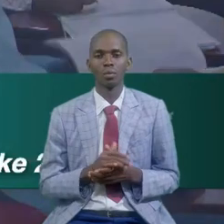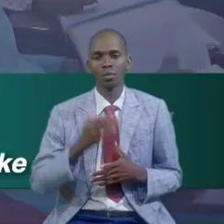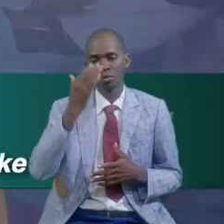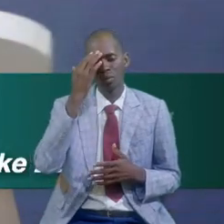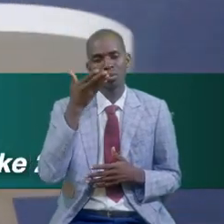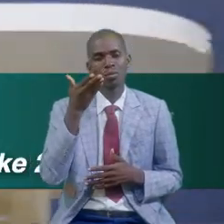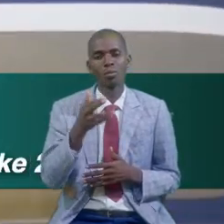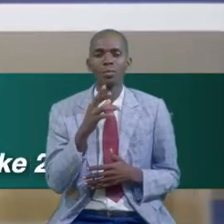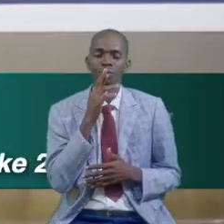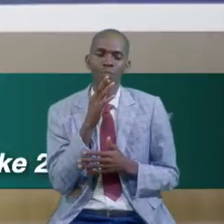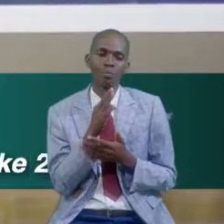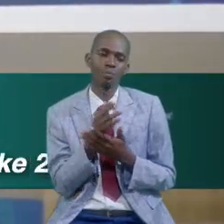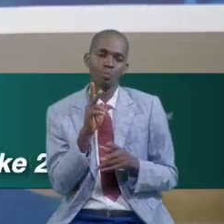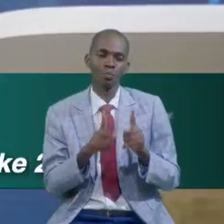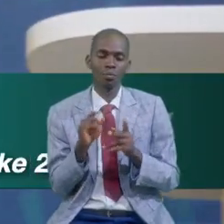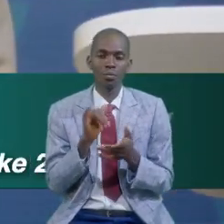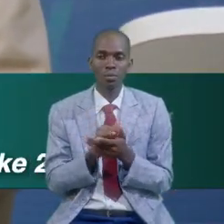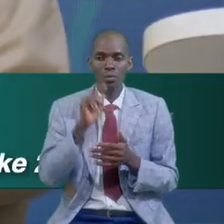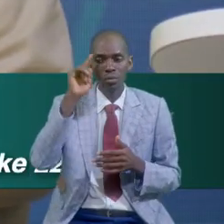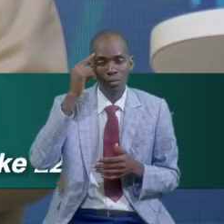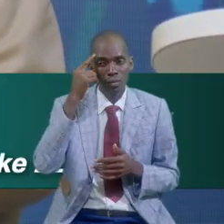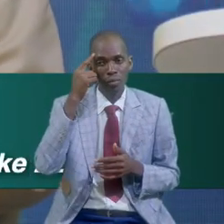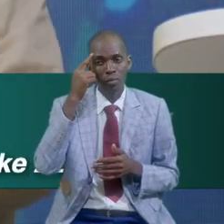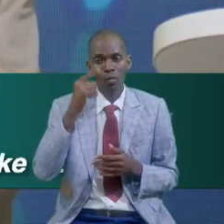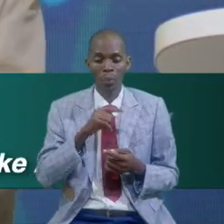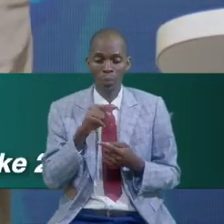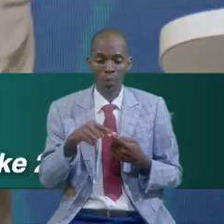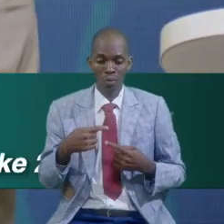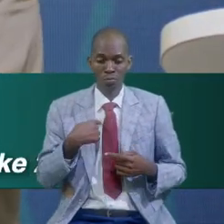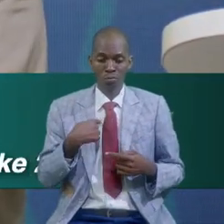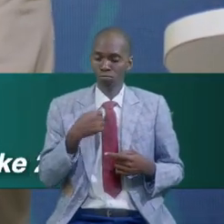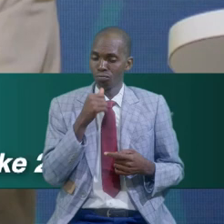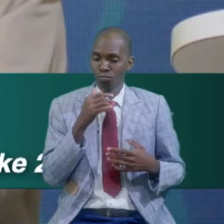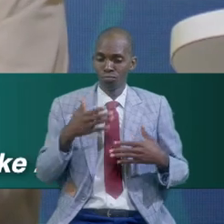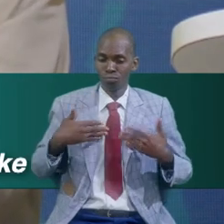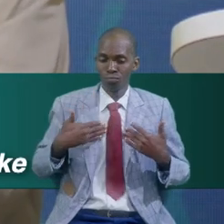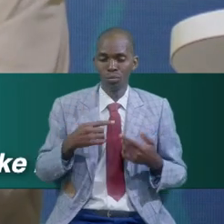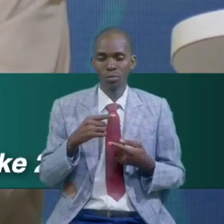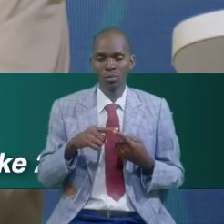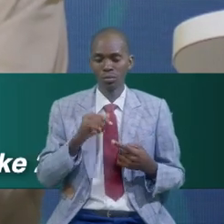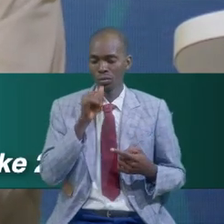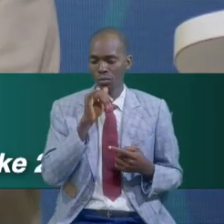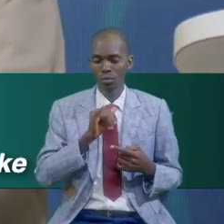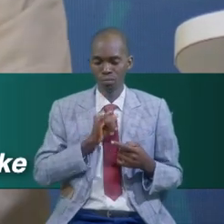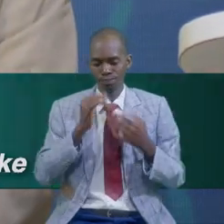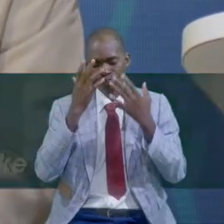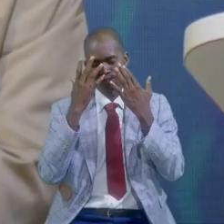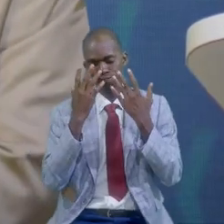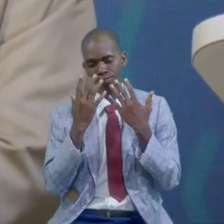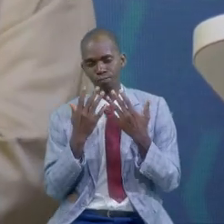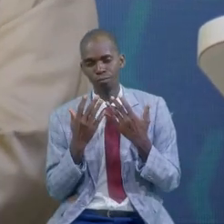think, when I'm not happy, when I'm sad, when